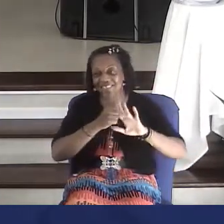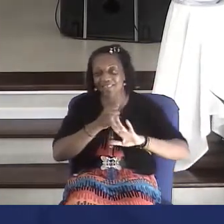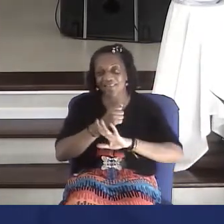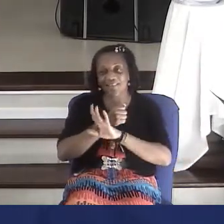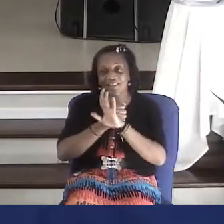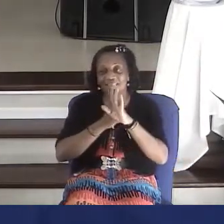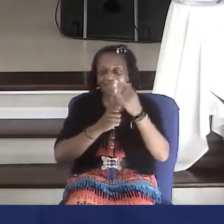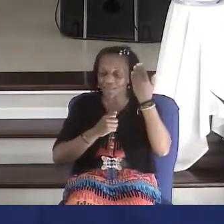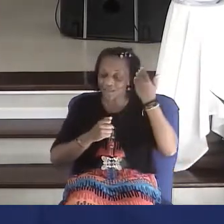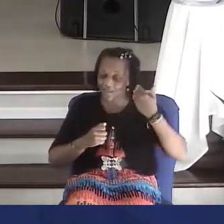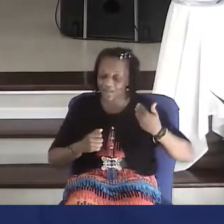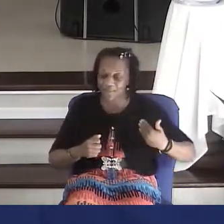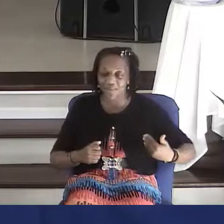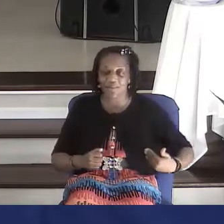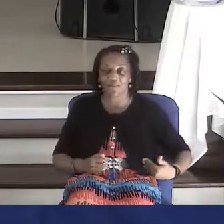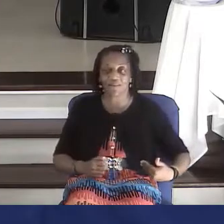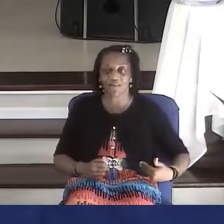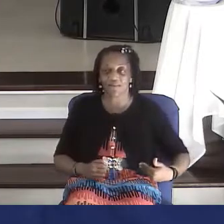shelters me.